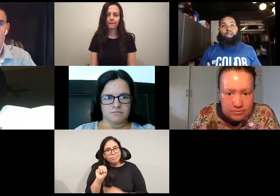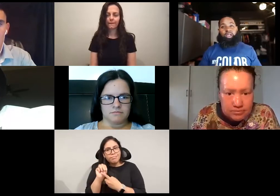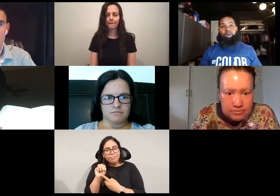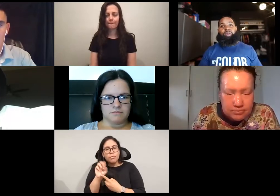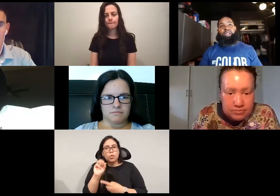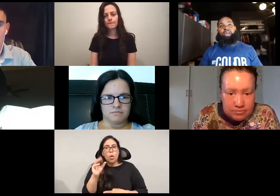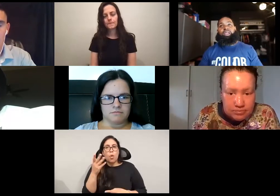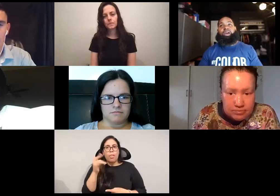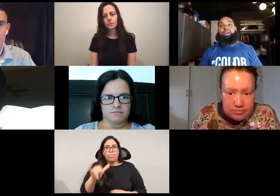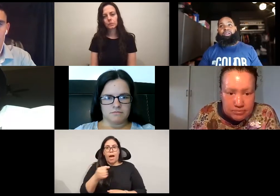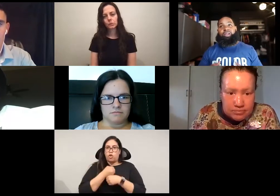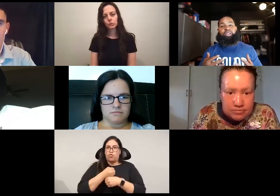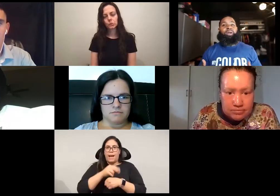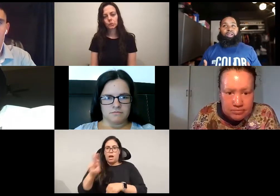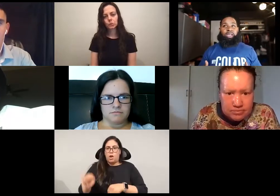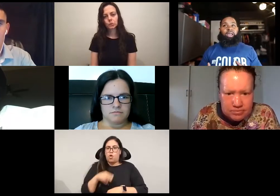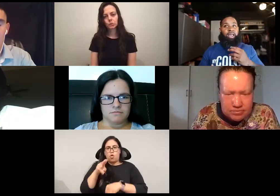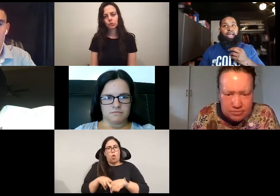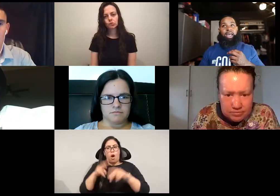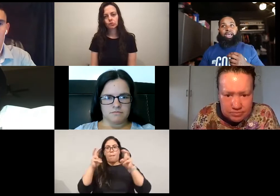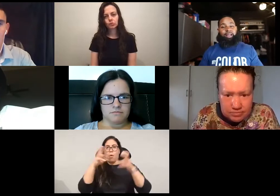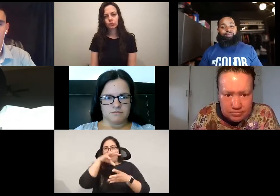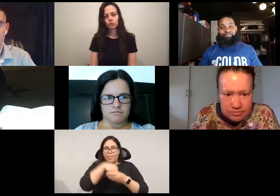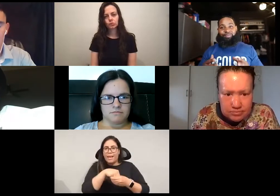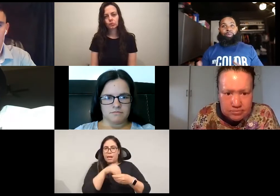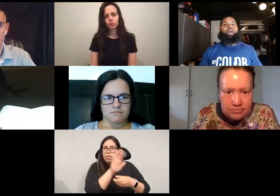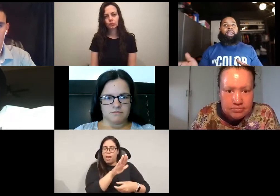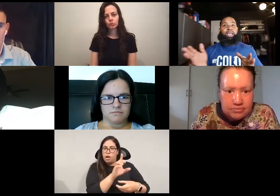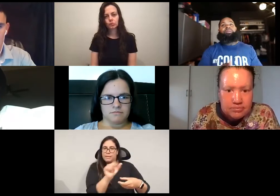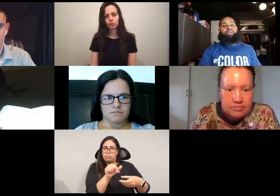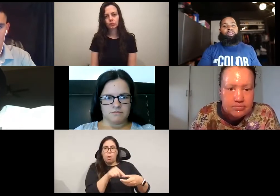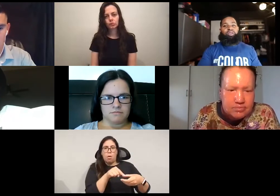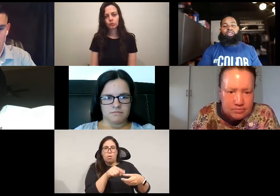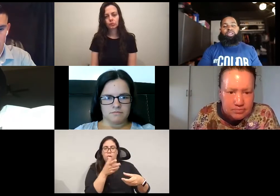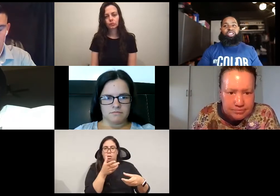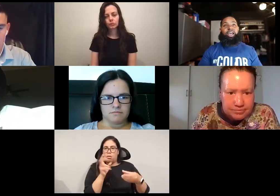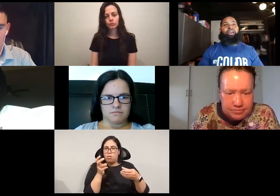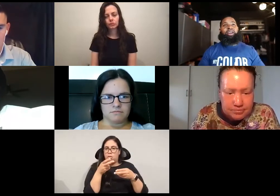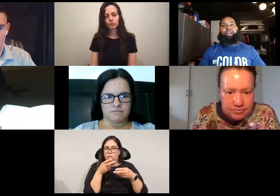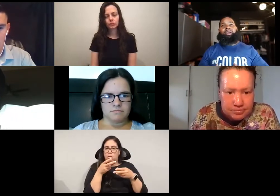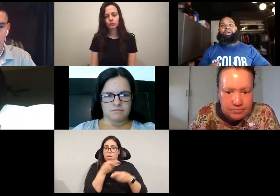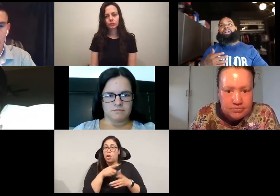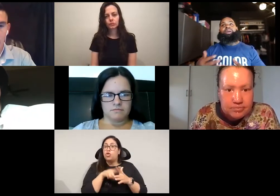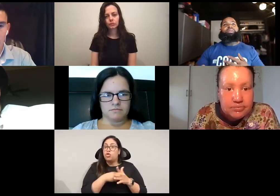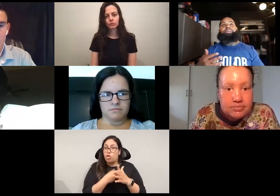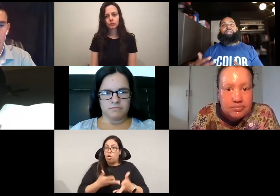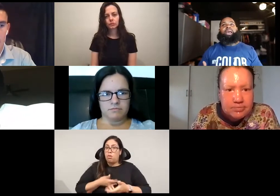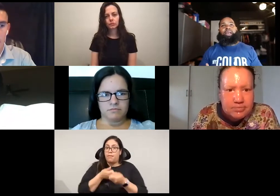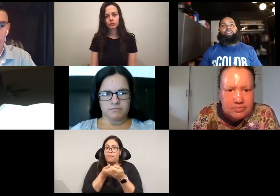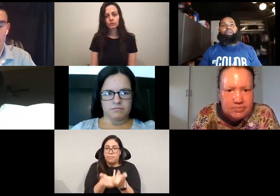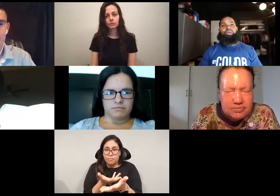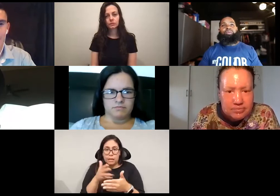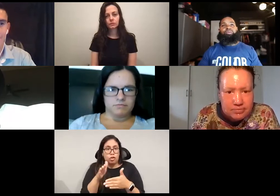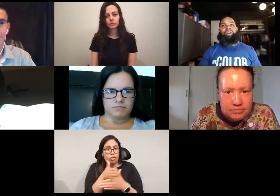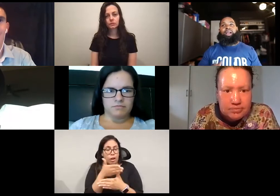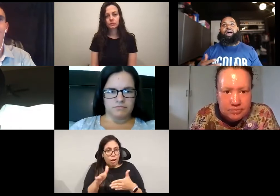norm in within their disability. And when they get to start to share it, it becomes something that,